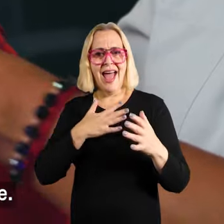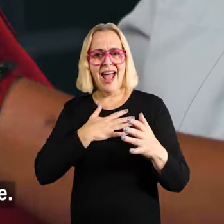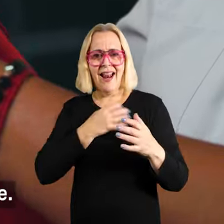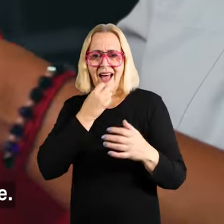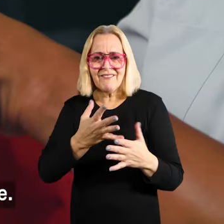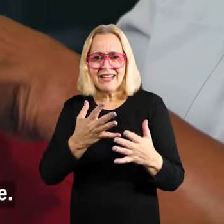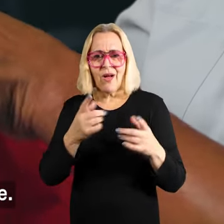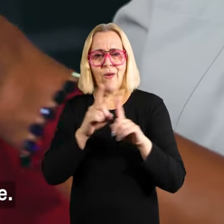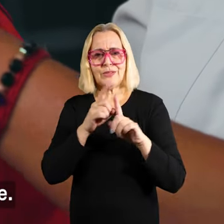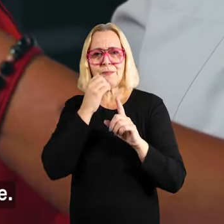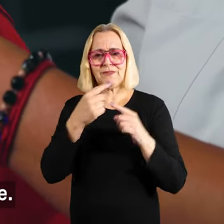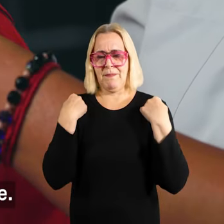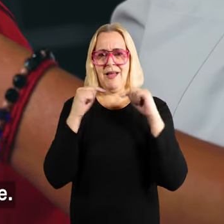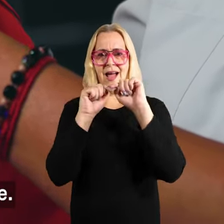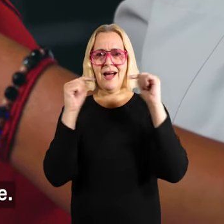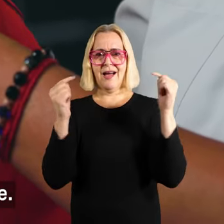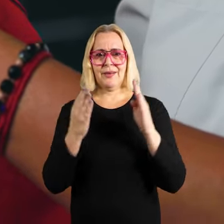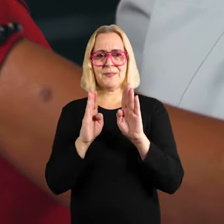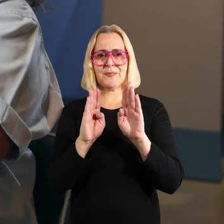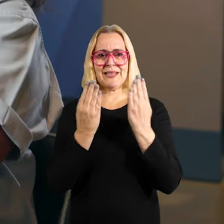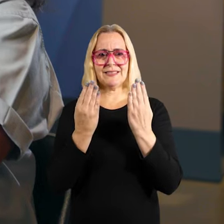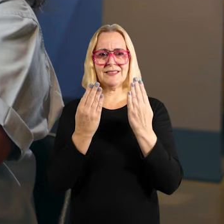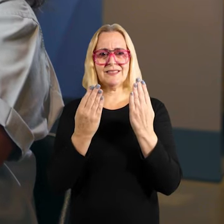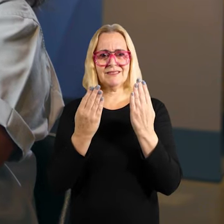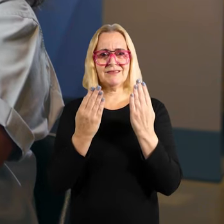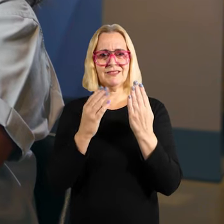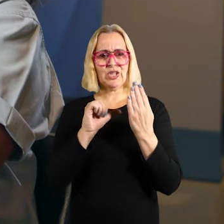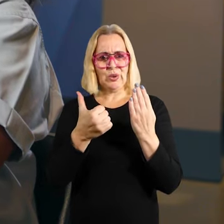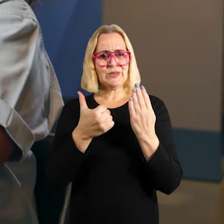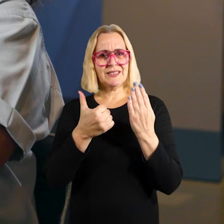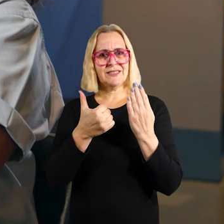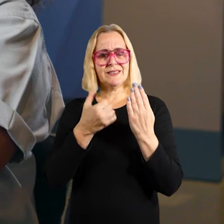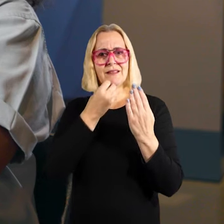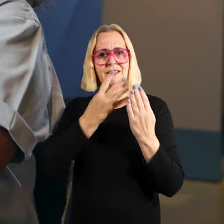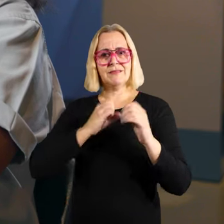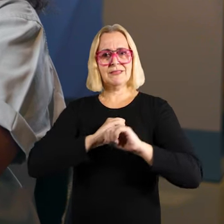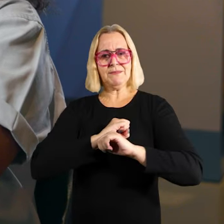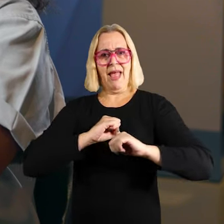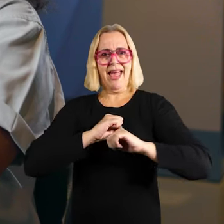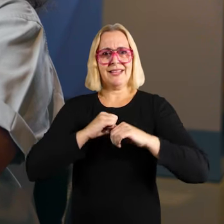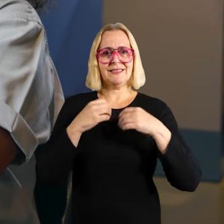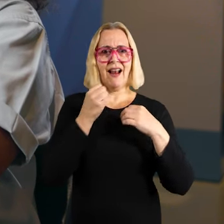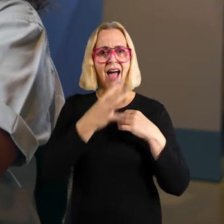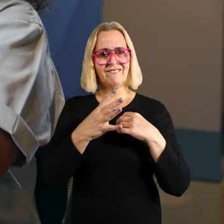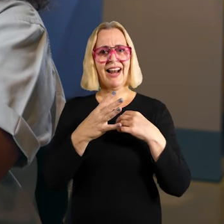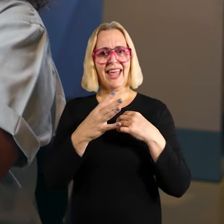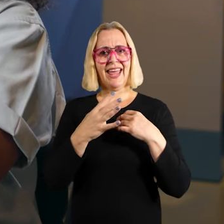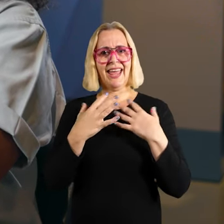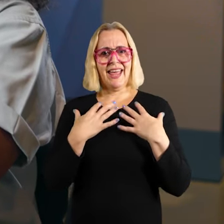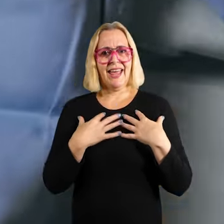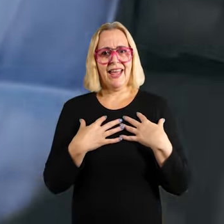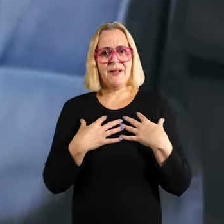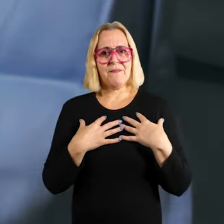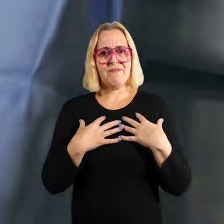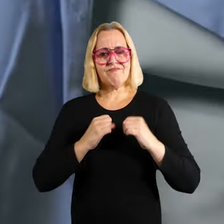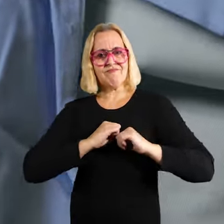it's visible stripes are there. So in distance, even in dark, it's glow. So the people can see it.